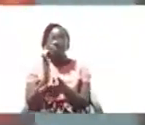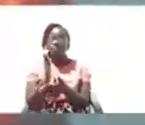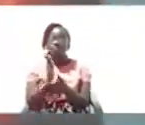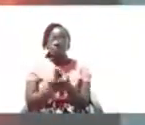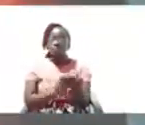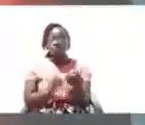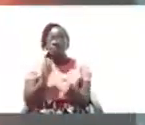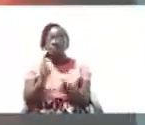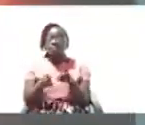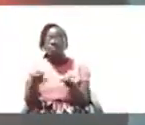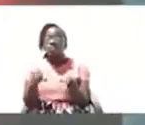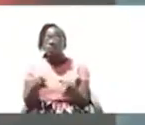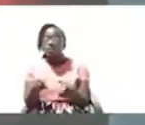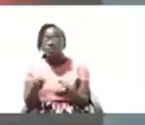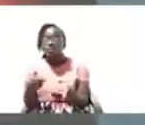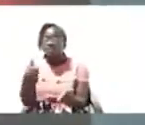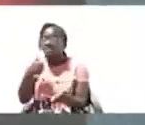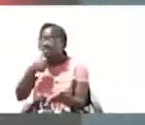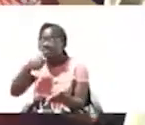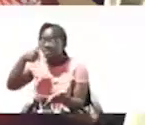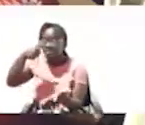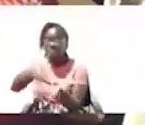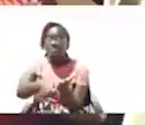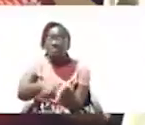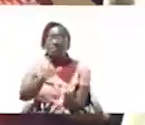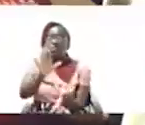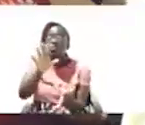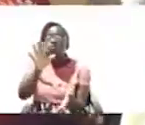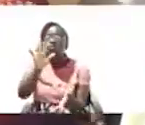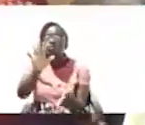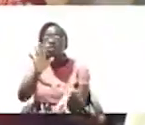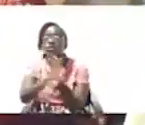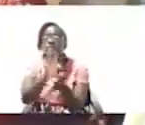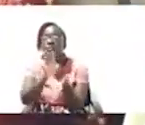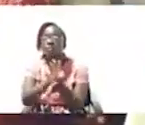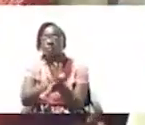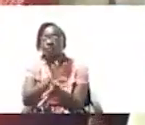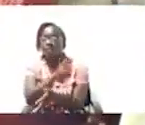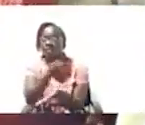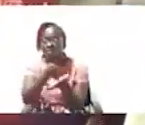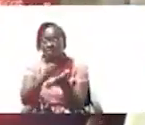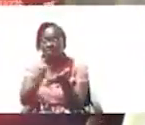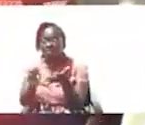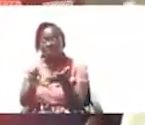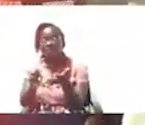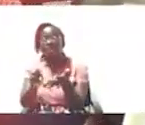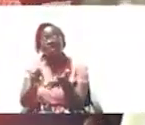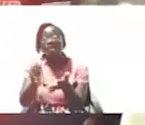there are some people, when they stamp on your letter and they sign it, it is whole, complete.